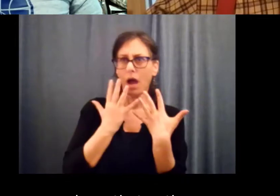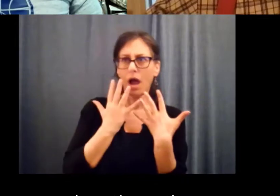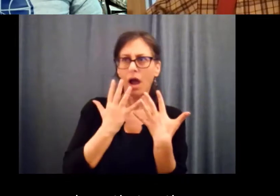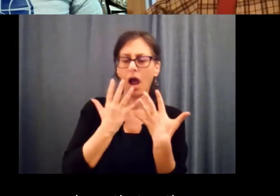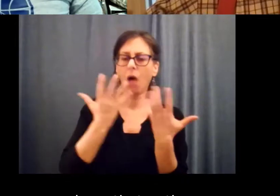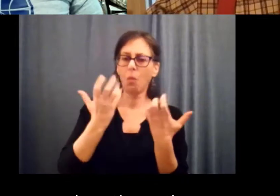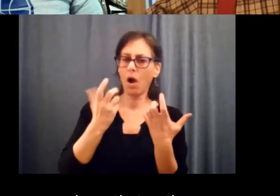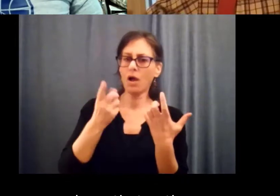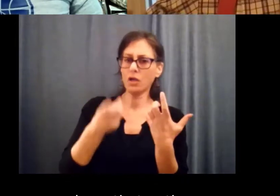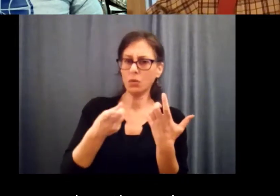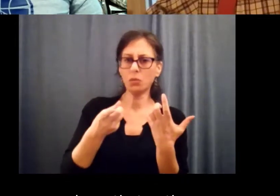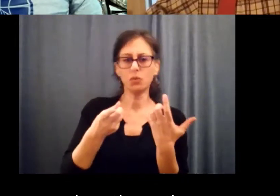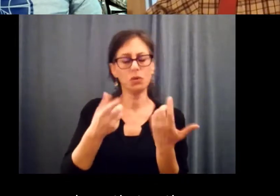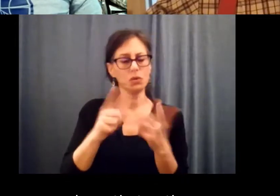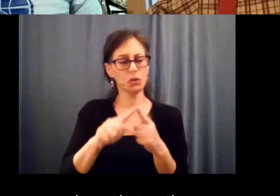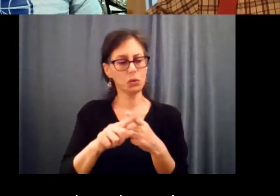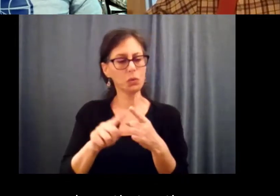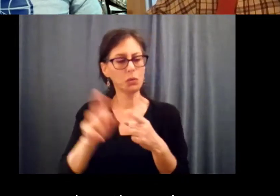that